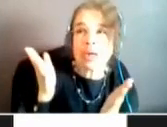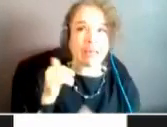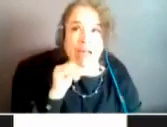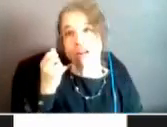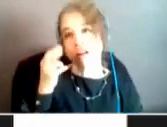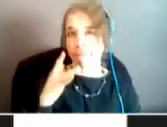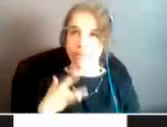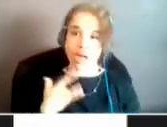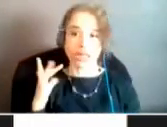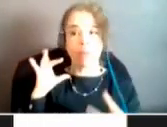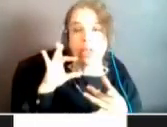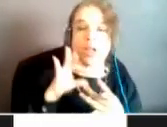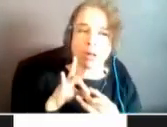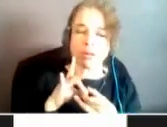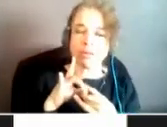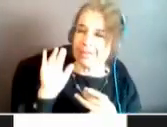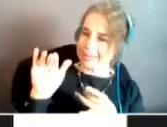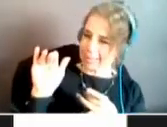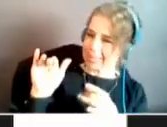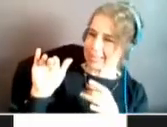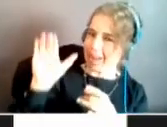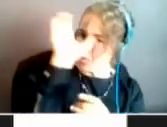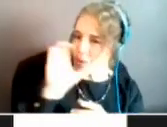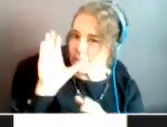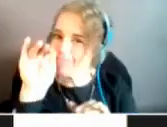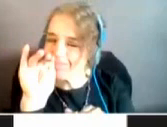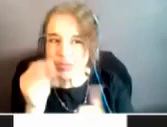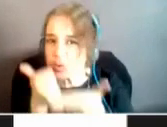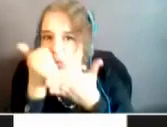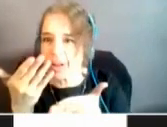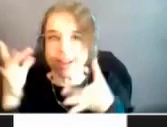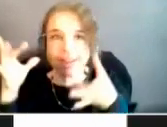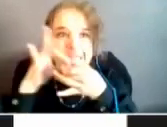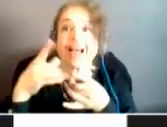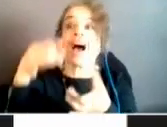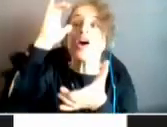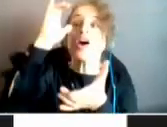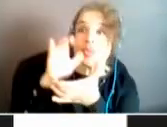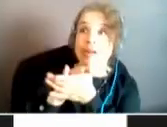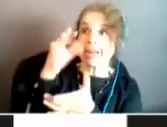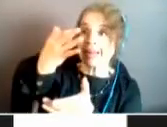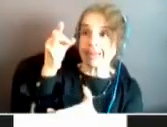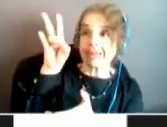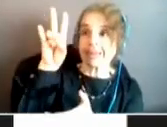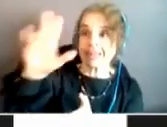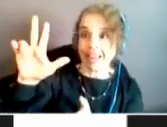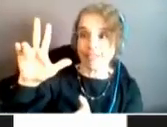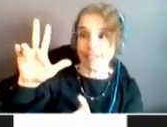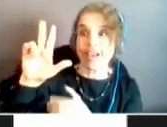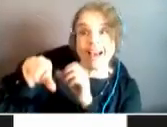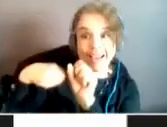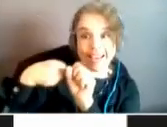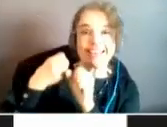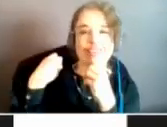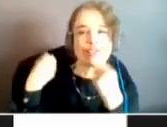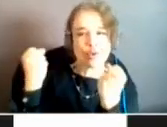I don't feel like I belong, we've got to reach out to them. We've got to connect with them. I believe back in 1973 and even more